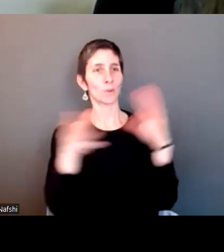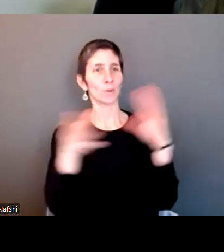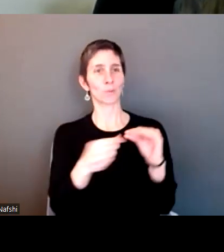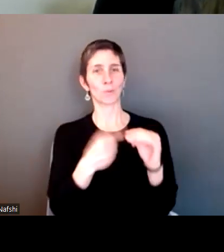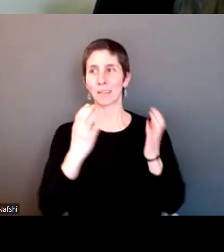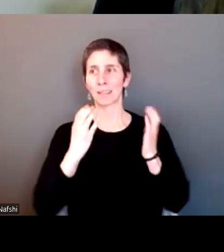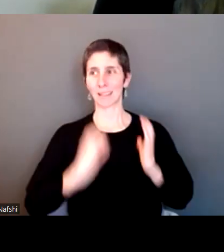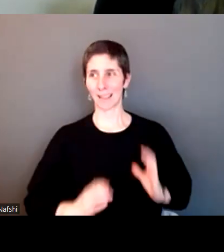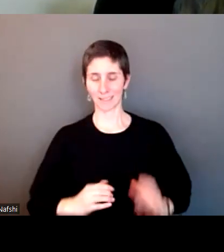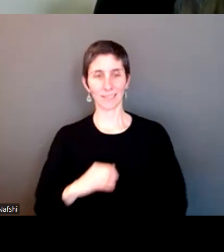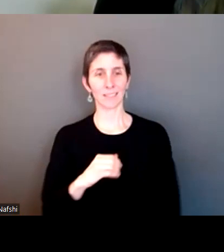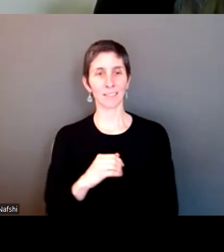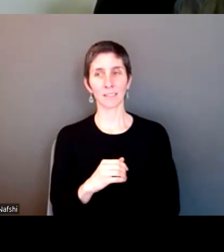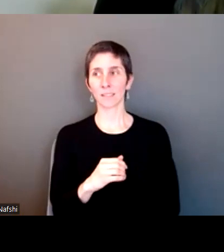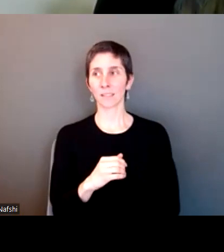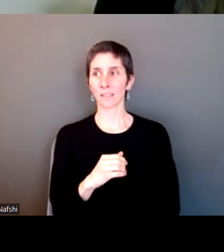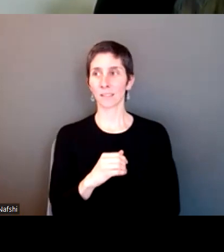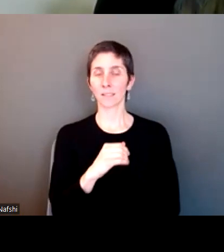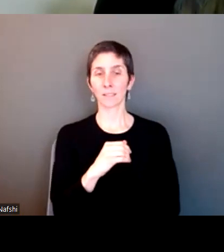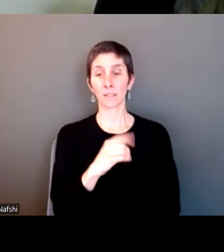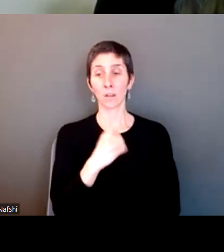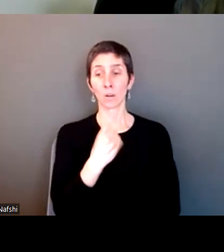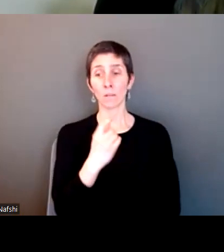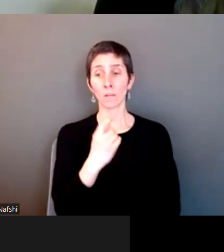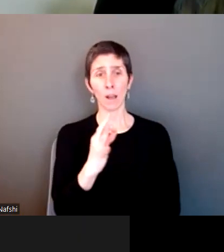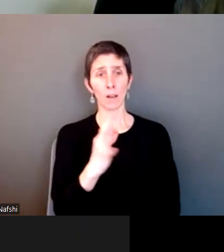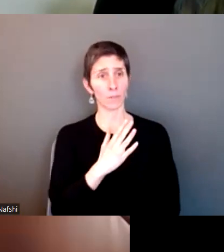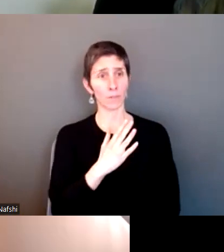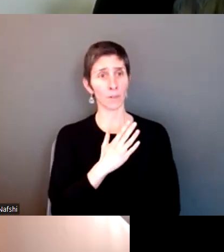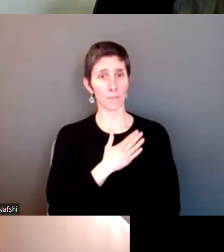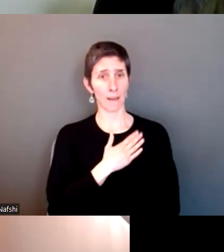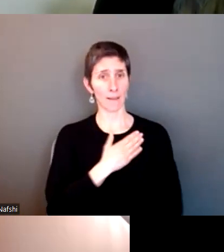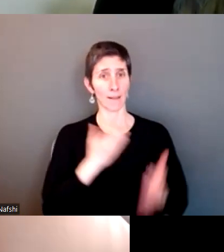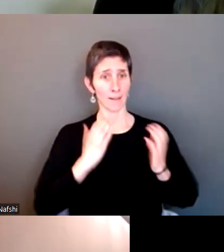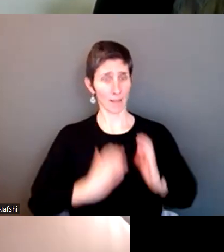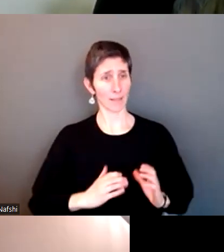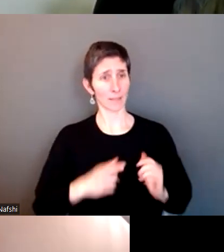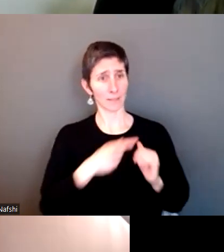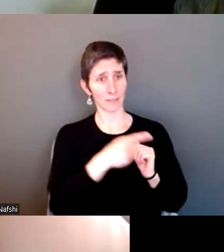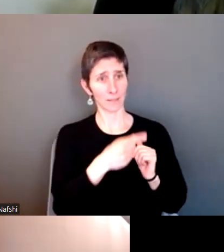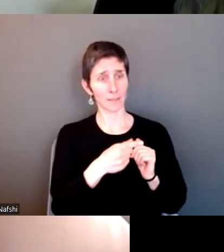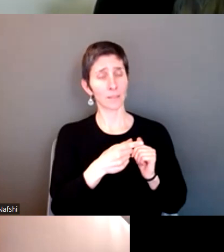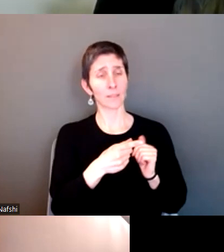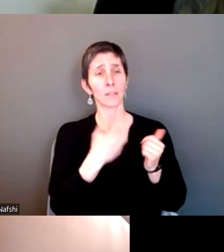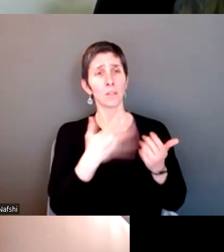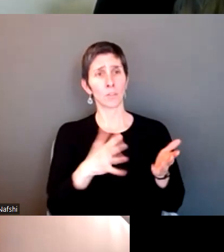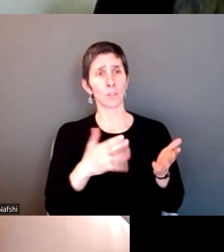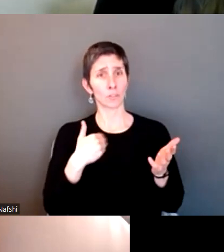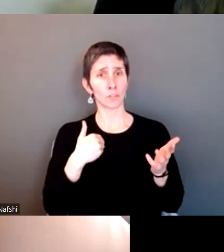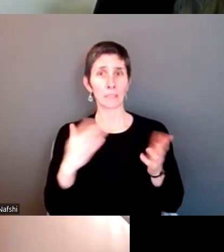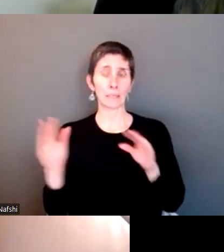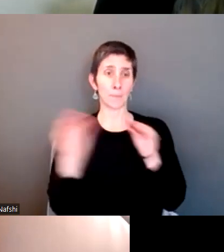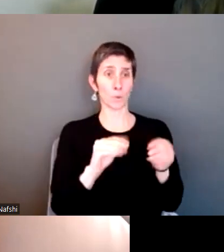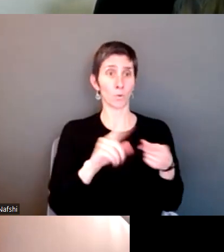one of my first clients about 6 years ago, and she came in with physical abuse from her alleged abuser. Client was able to go into our